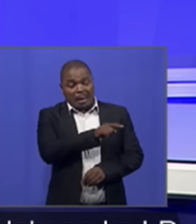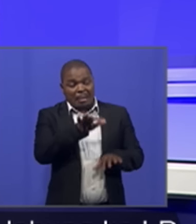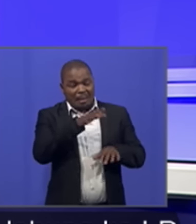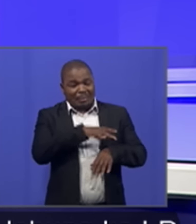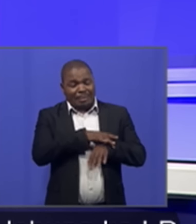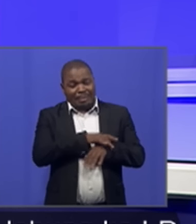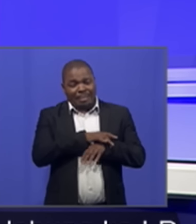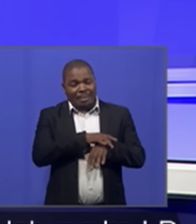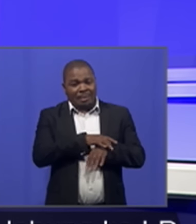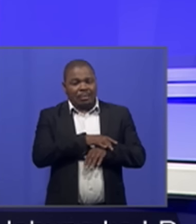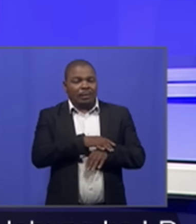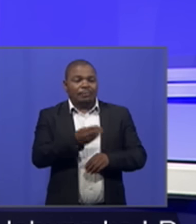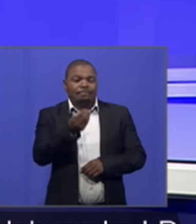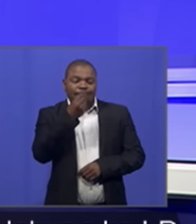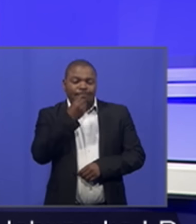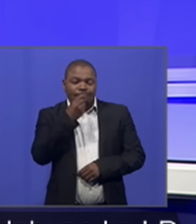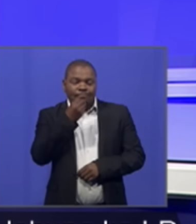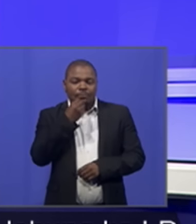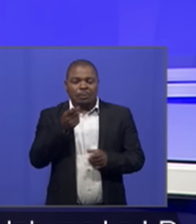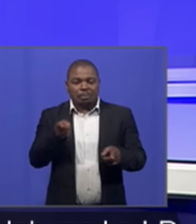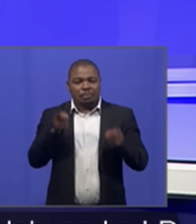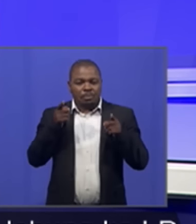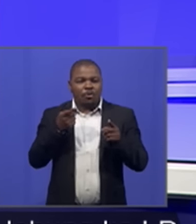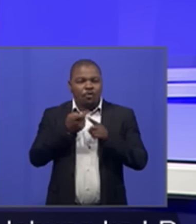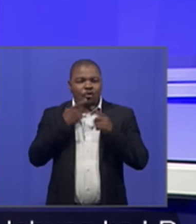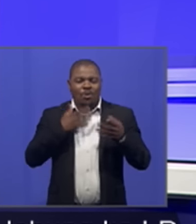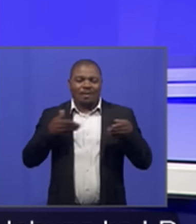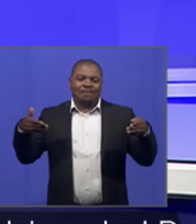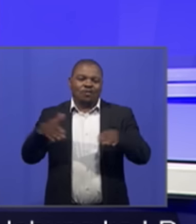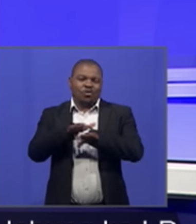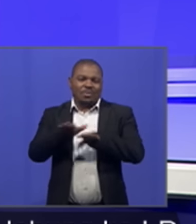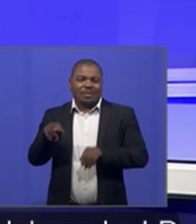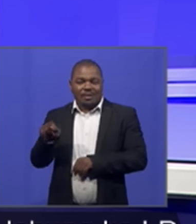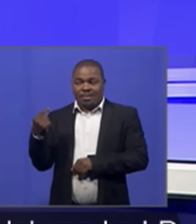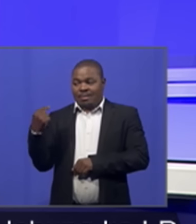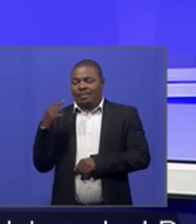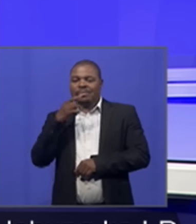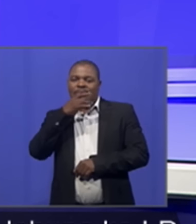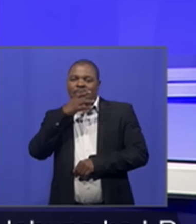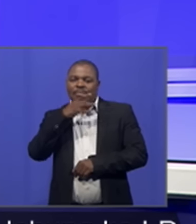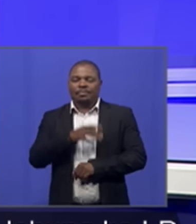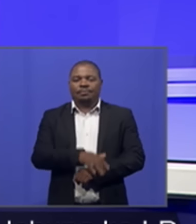go begwa ba jele dijo tšeo di na le go le mpholo nakong ya tirelo ya poloko ka Mokibelo.